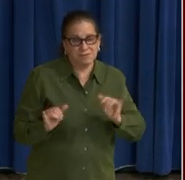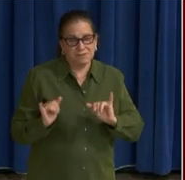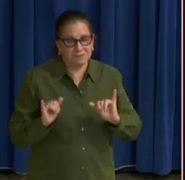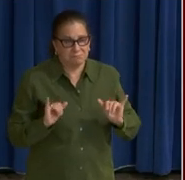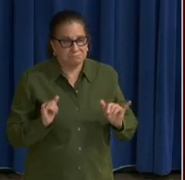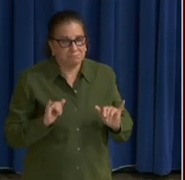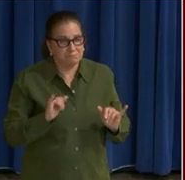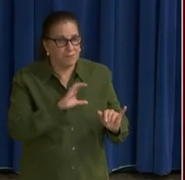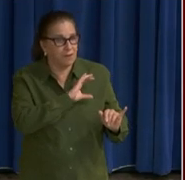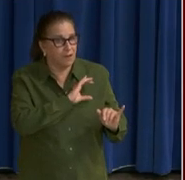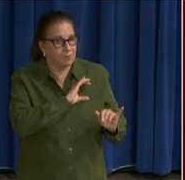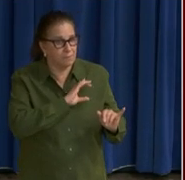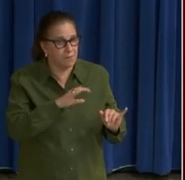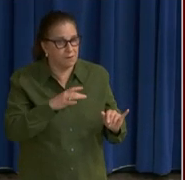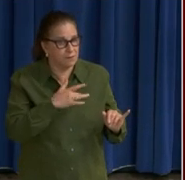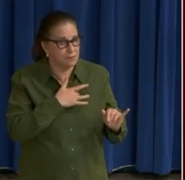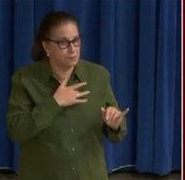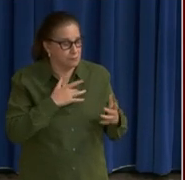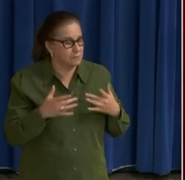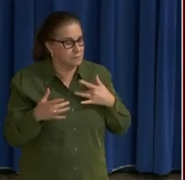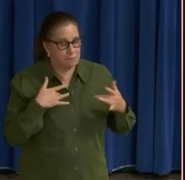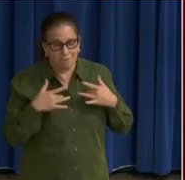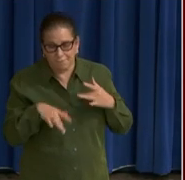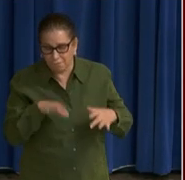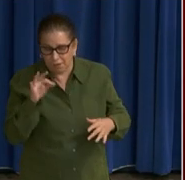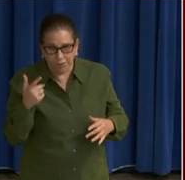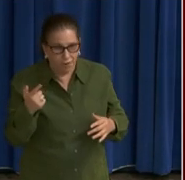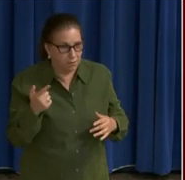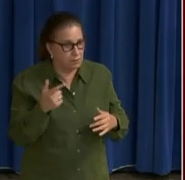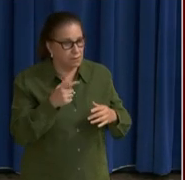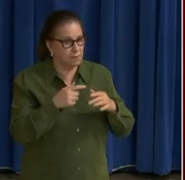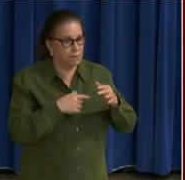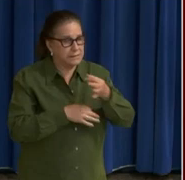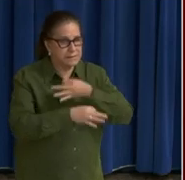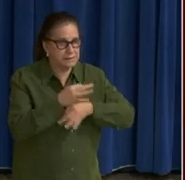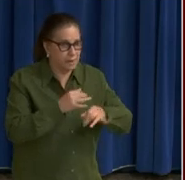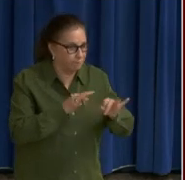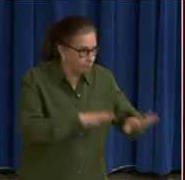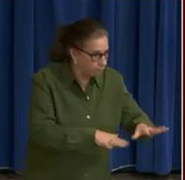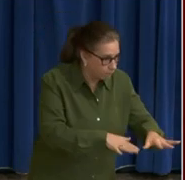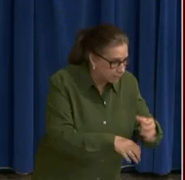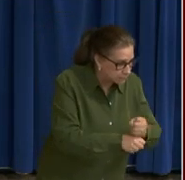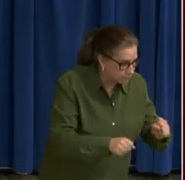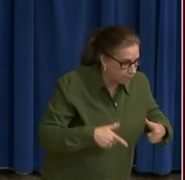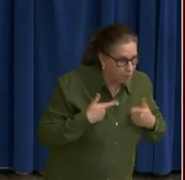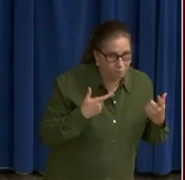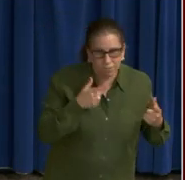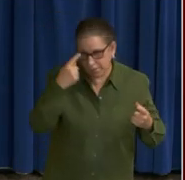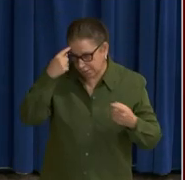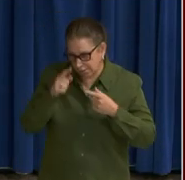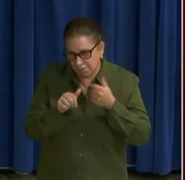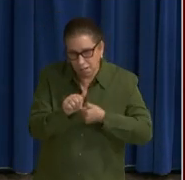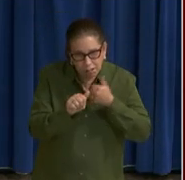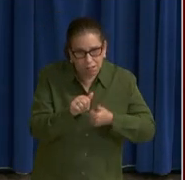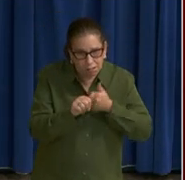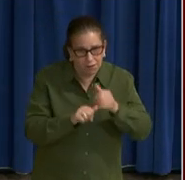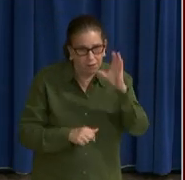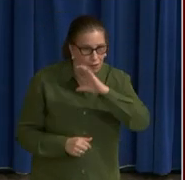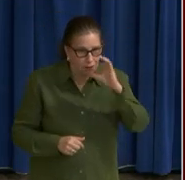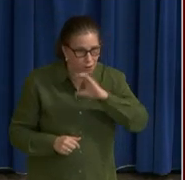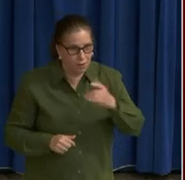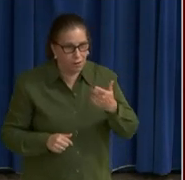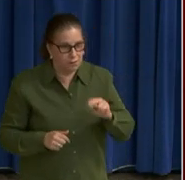other officers that were administering first aid to Mr. K. And so, it's really hard